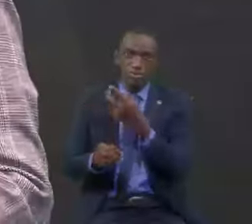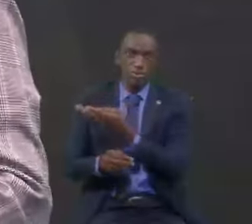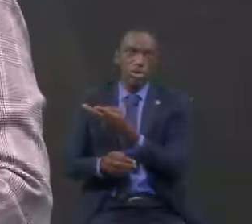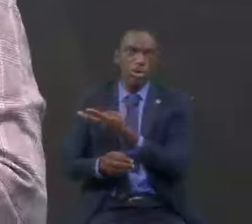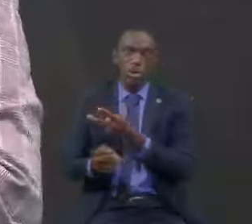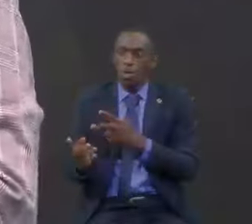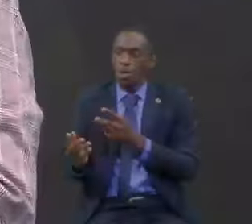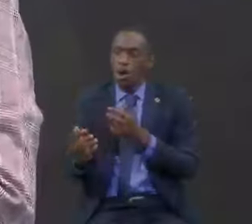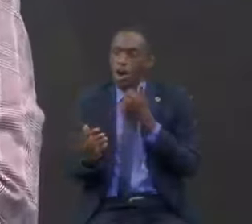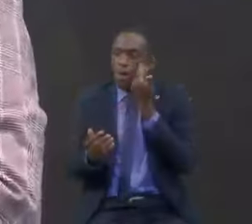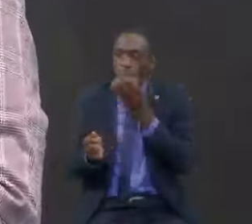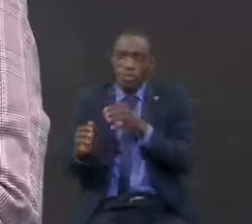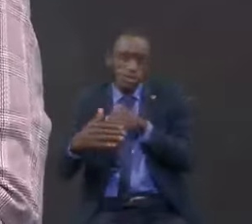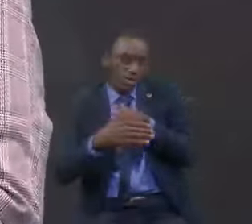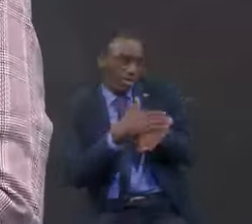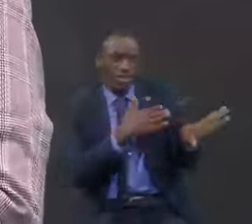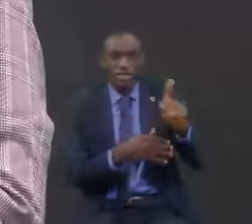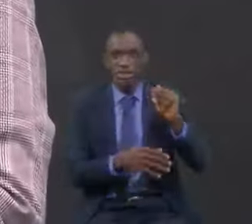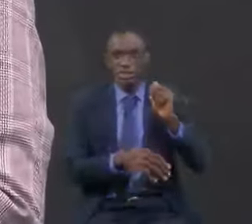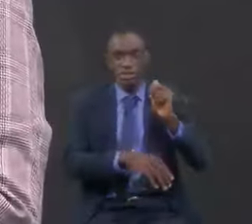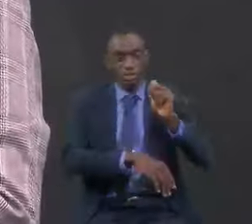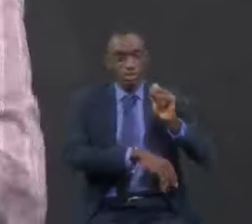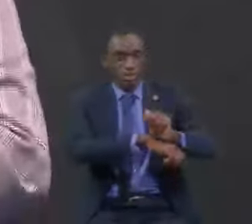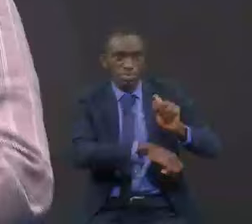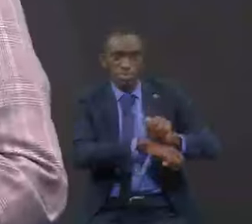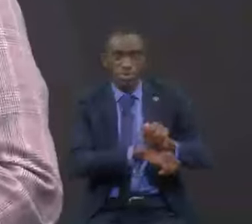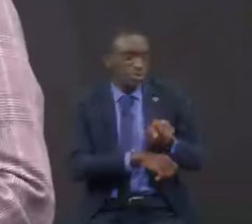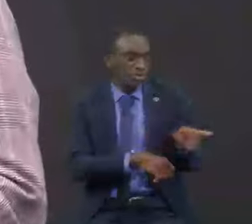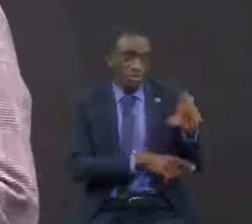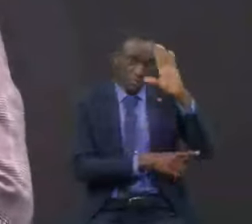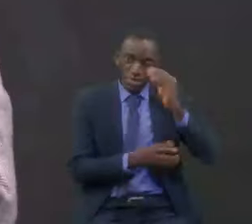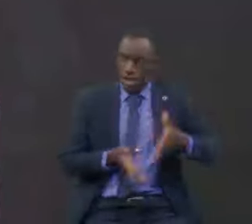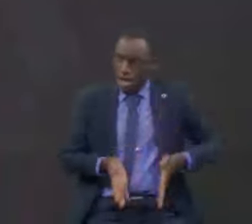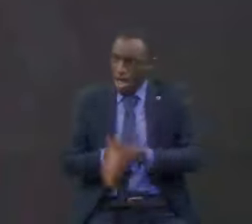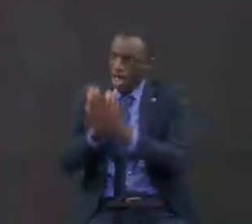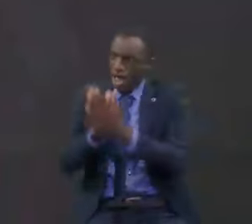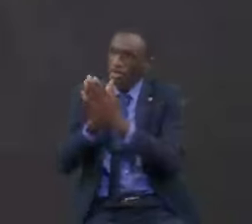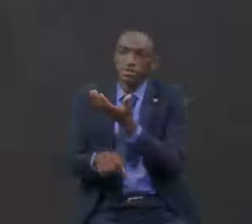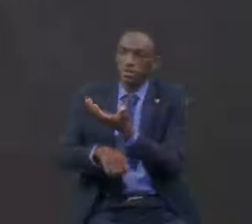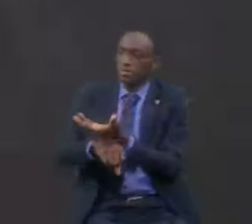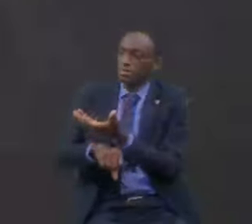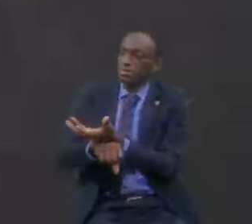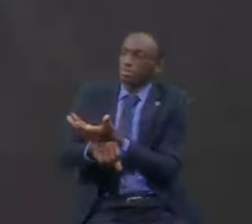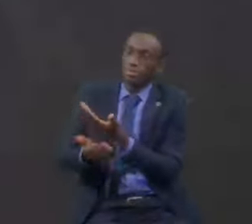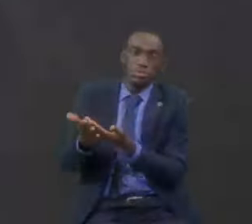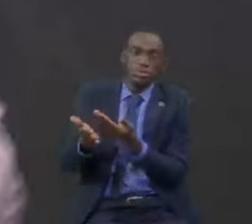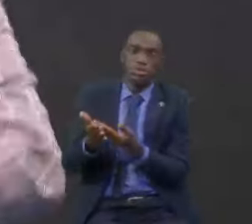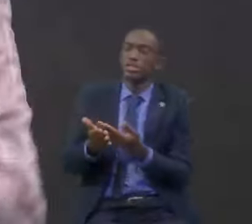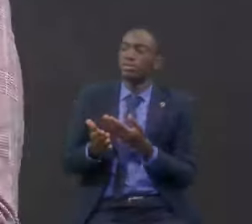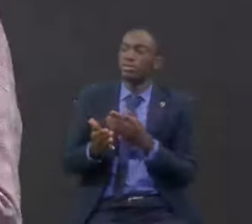as and arms verse four in verse four then Peter